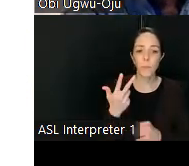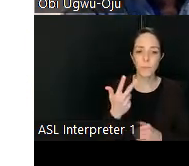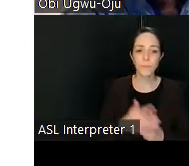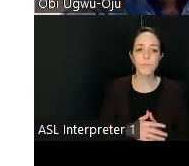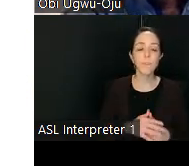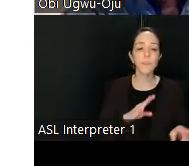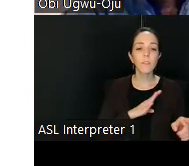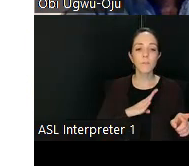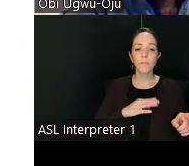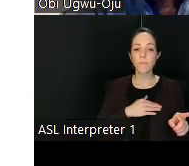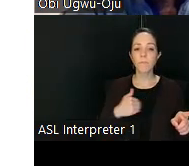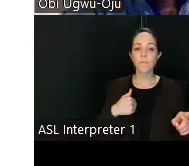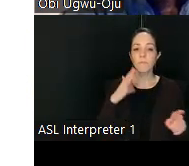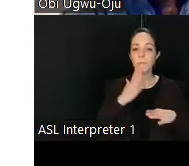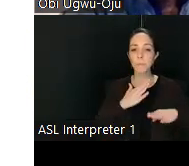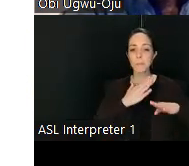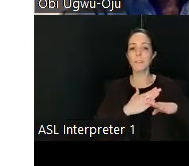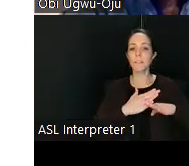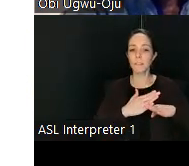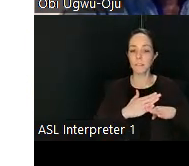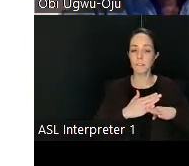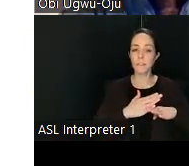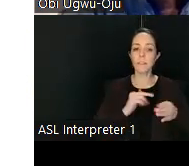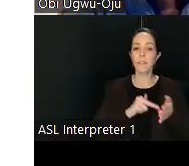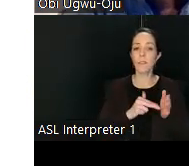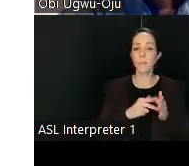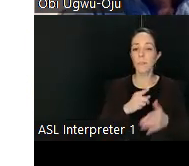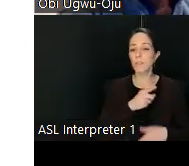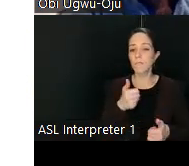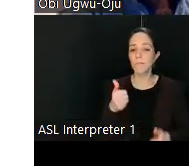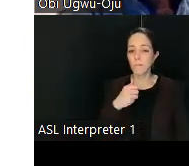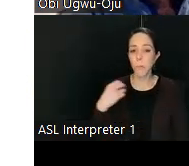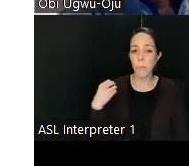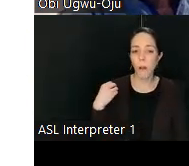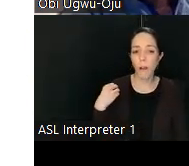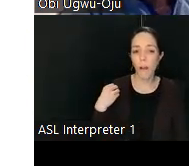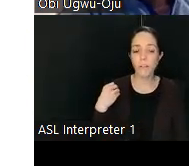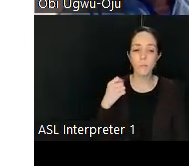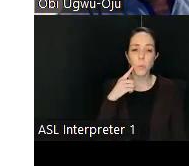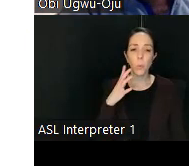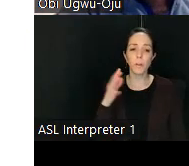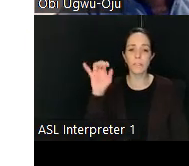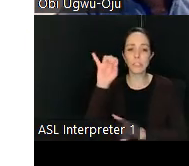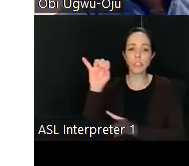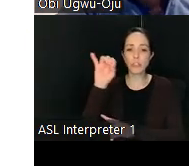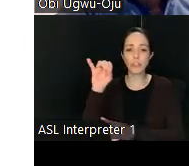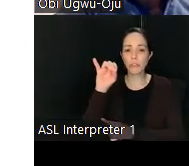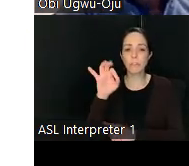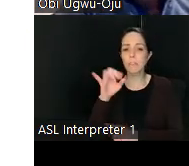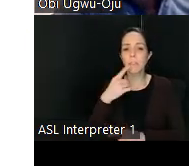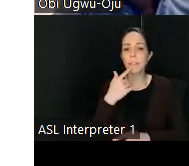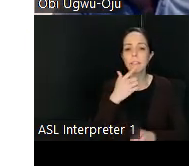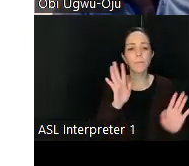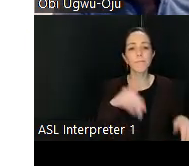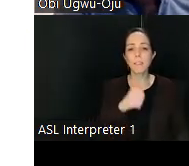members being protected from unlawful employment practices regarding insurance, including if employers cease to provide health,